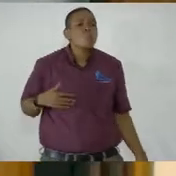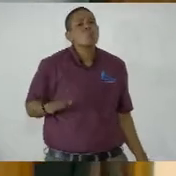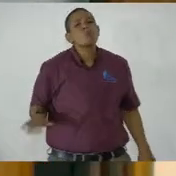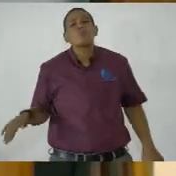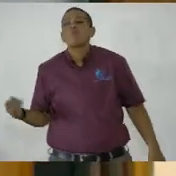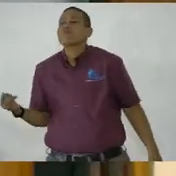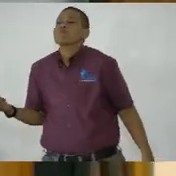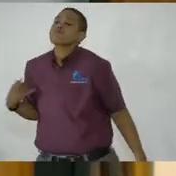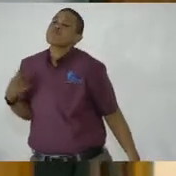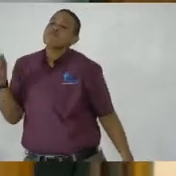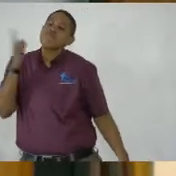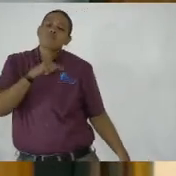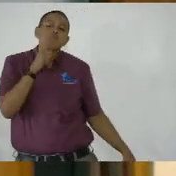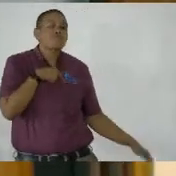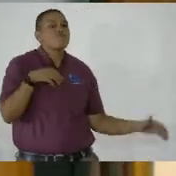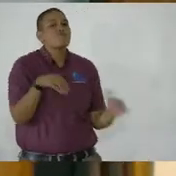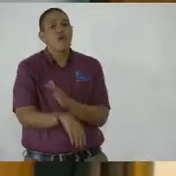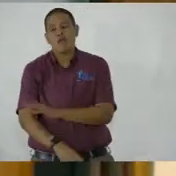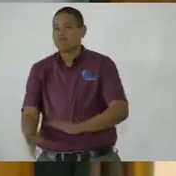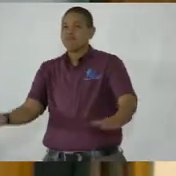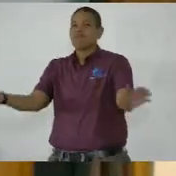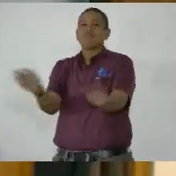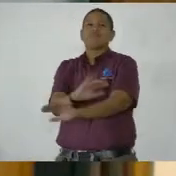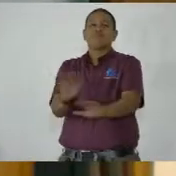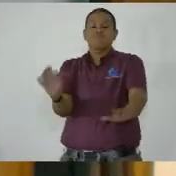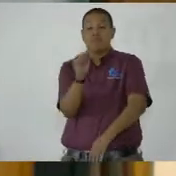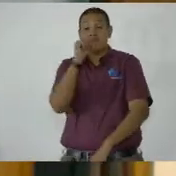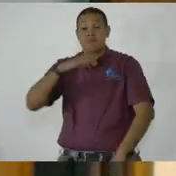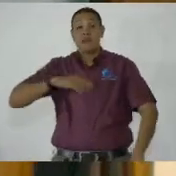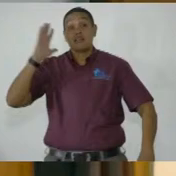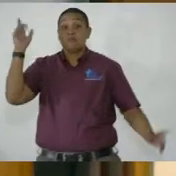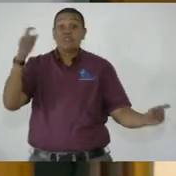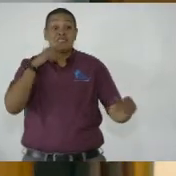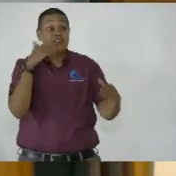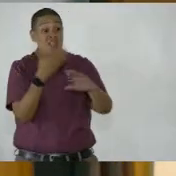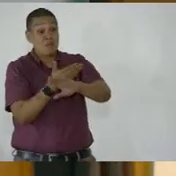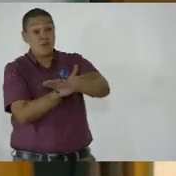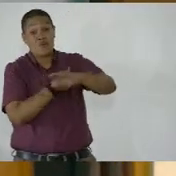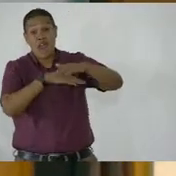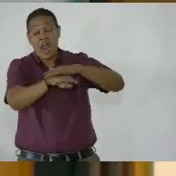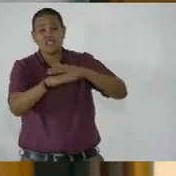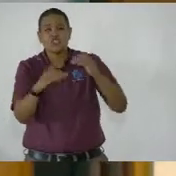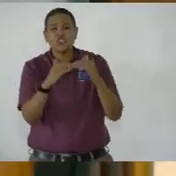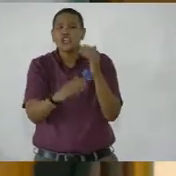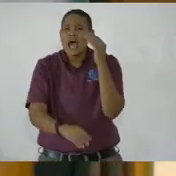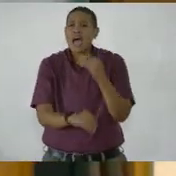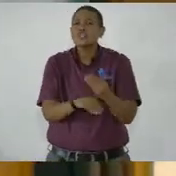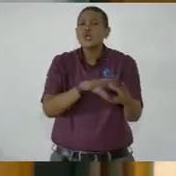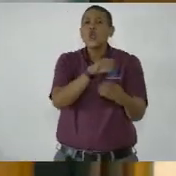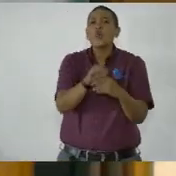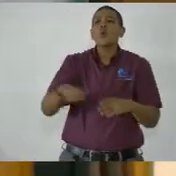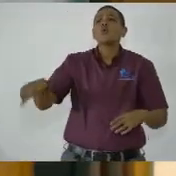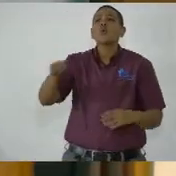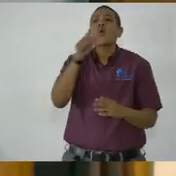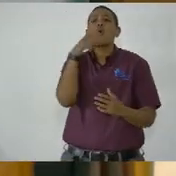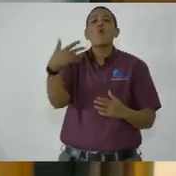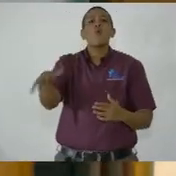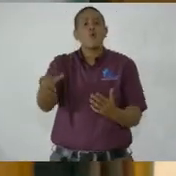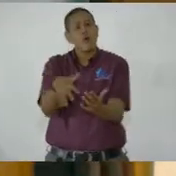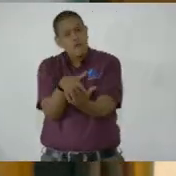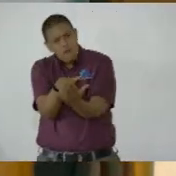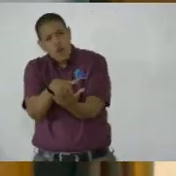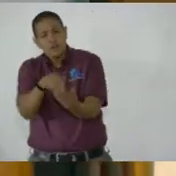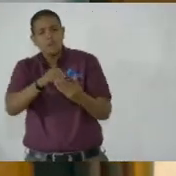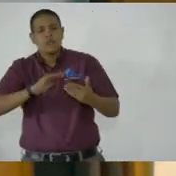behaviour. Madam Speaker, as can be seen, improving access to justice also includes those most vulnerable in